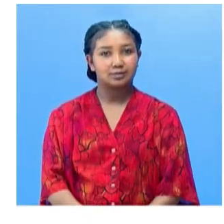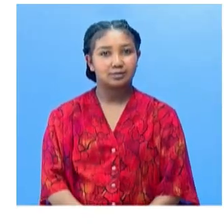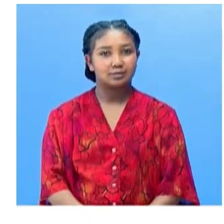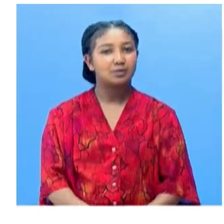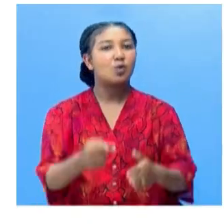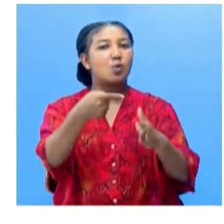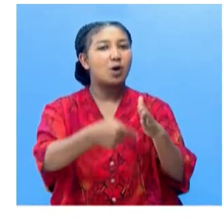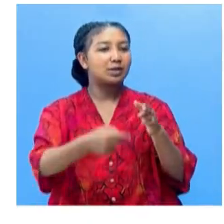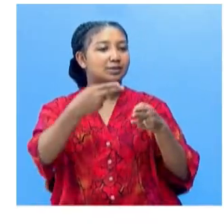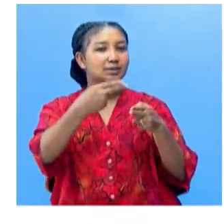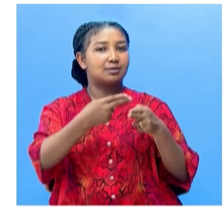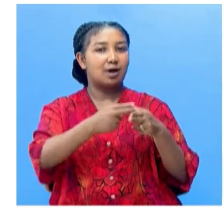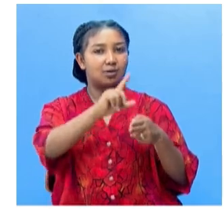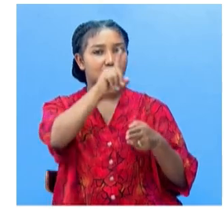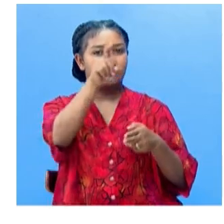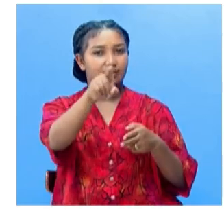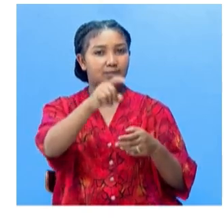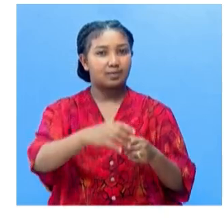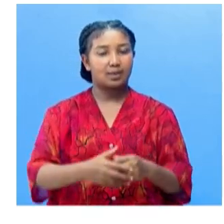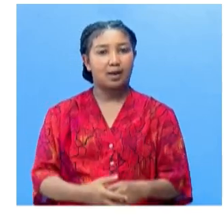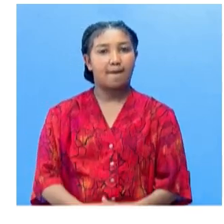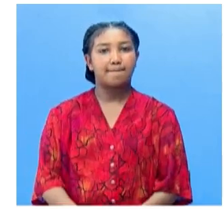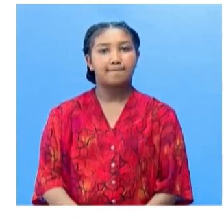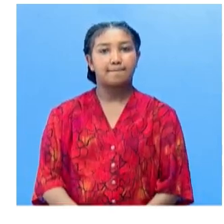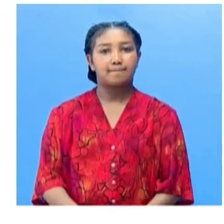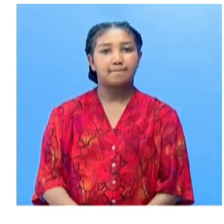What is a noun?